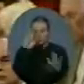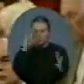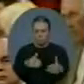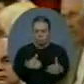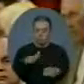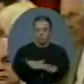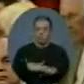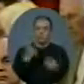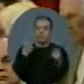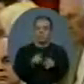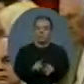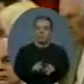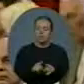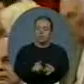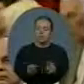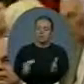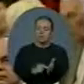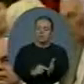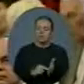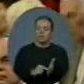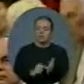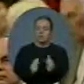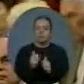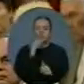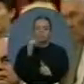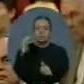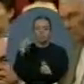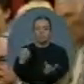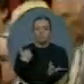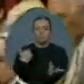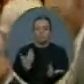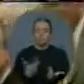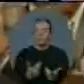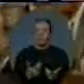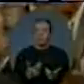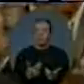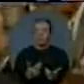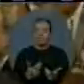about what we could do in that community. We're proceeding with that plan, and, Mr. Speaker, we'll continue to do so in the future.